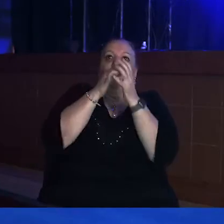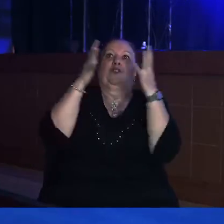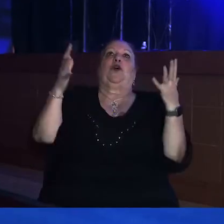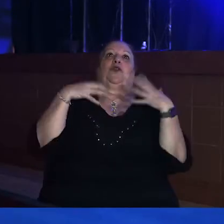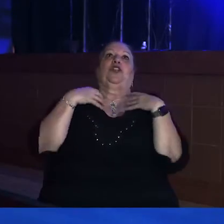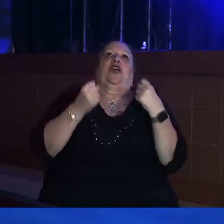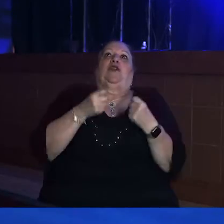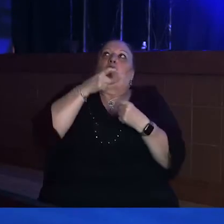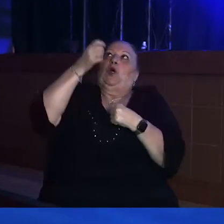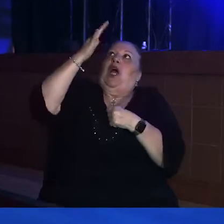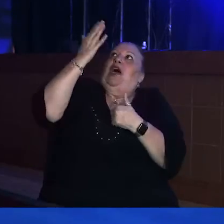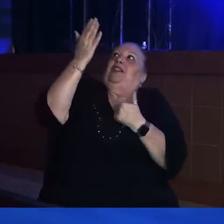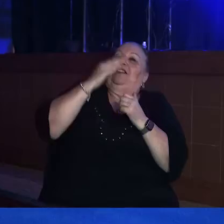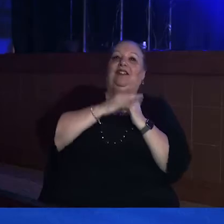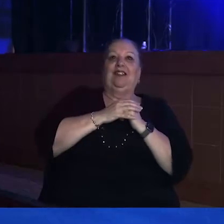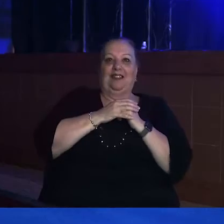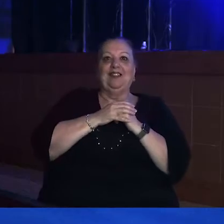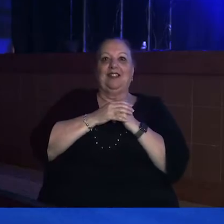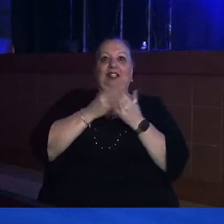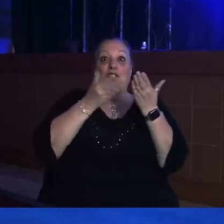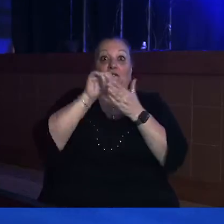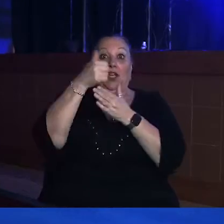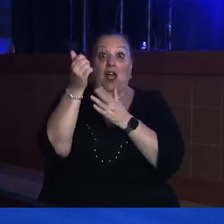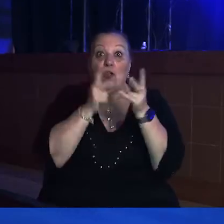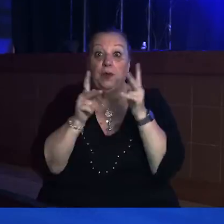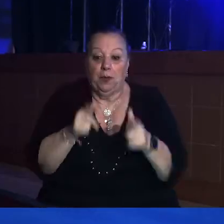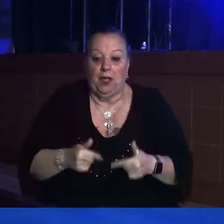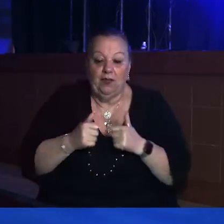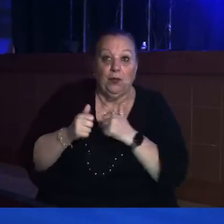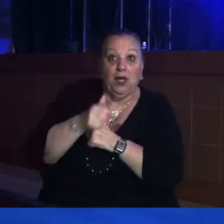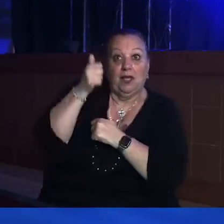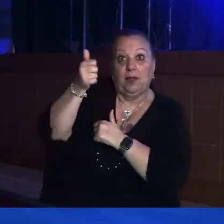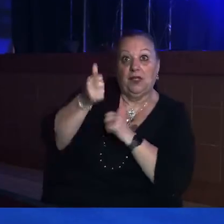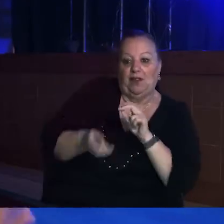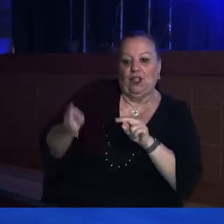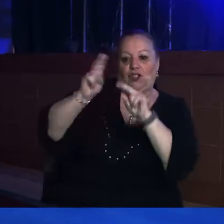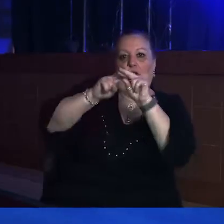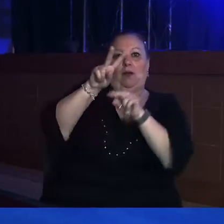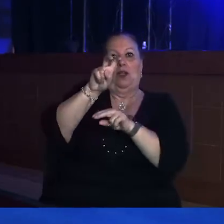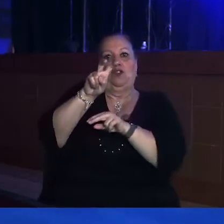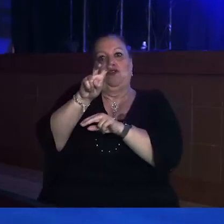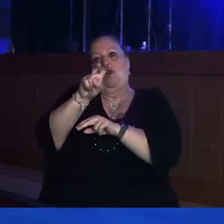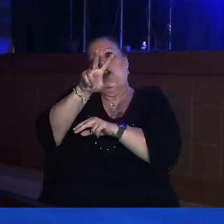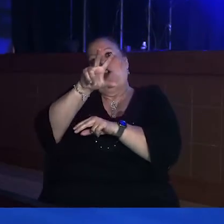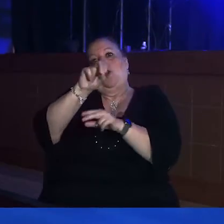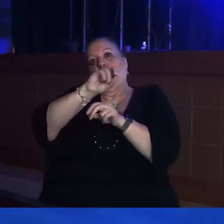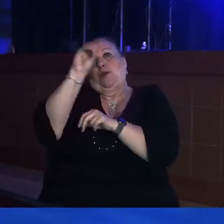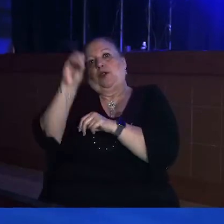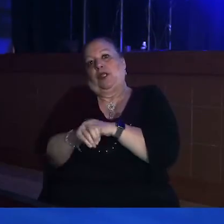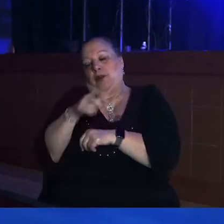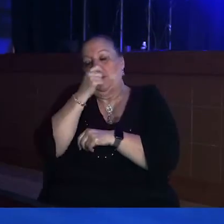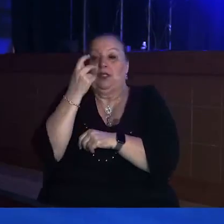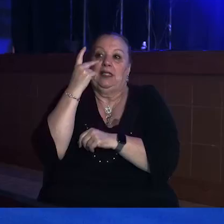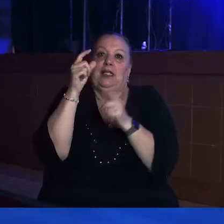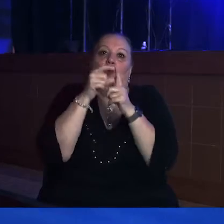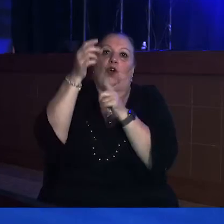is. Serving others, living beyond themselves, jumped 230% because they see it in the word of God, and they're